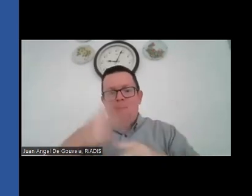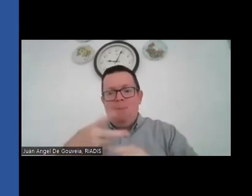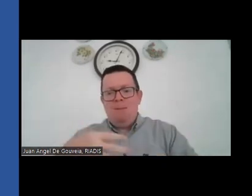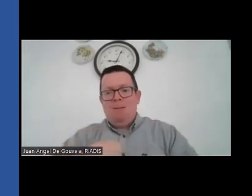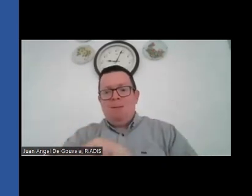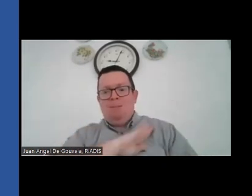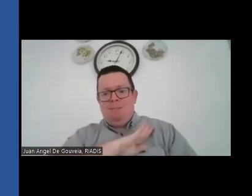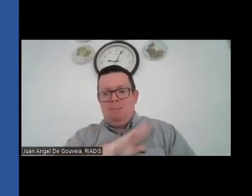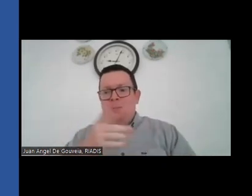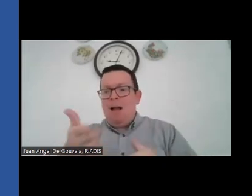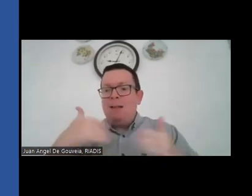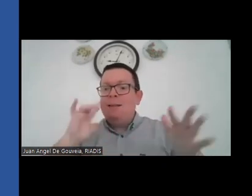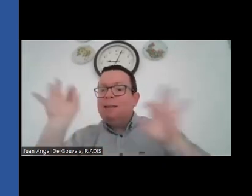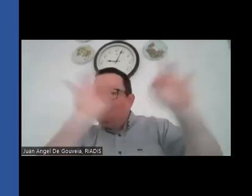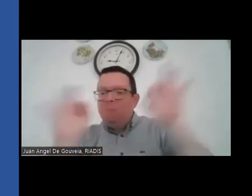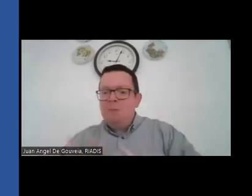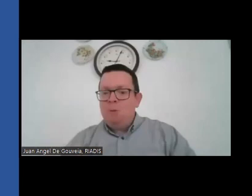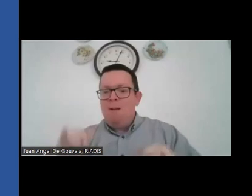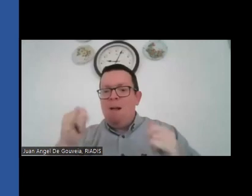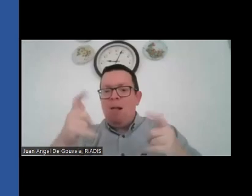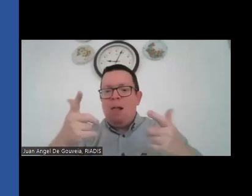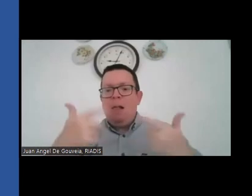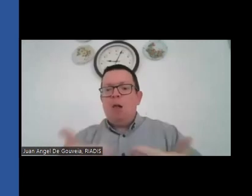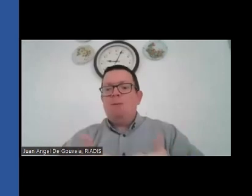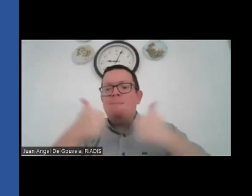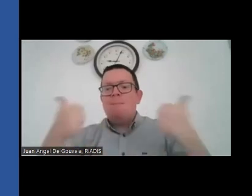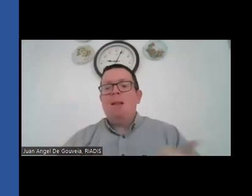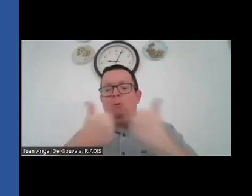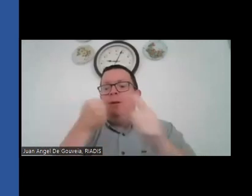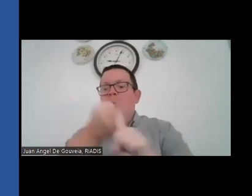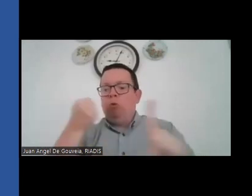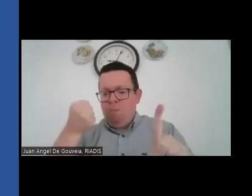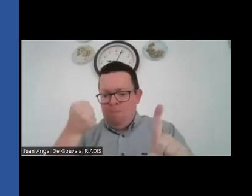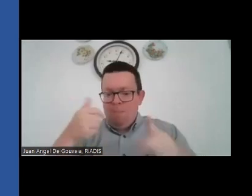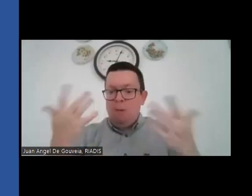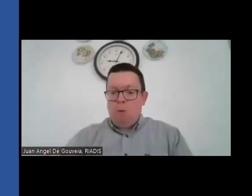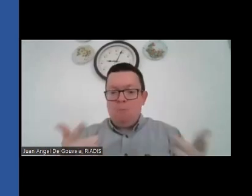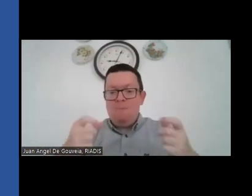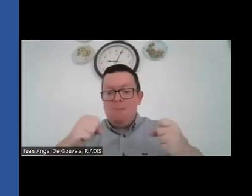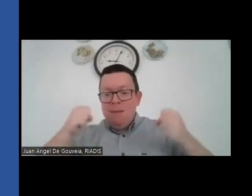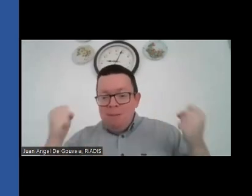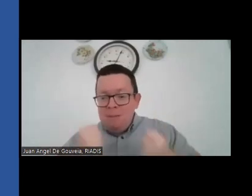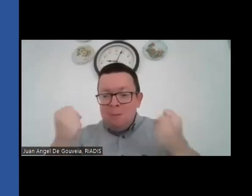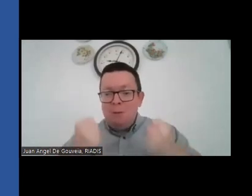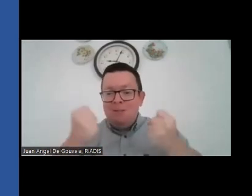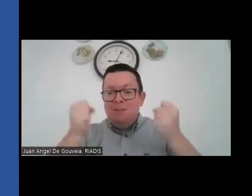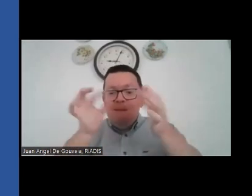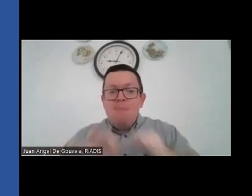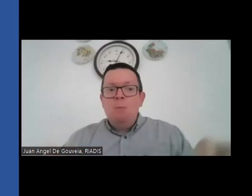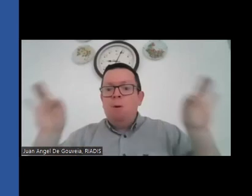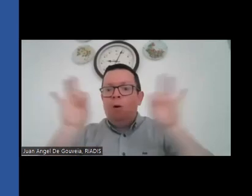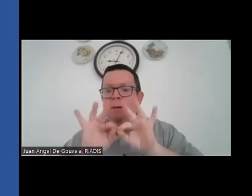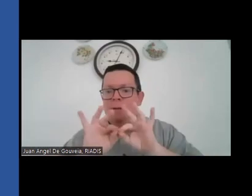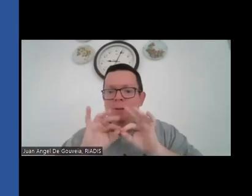more challenging. Therefore, effort must be made to include people with disabilities and their